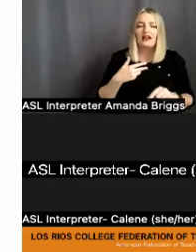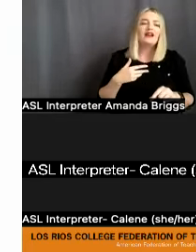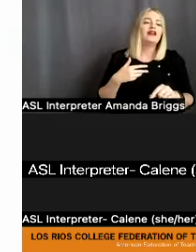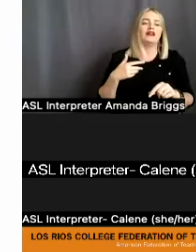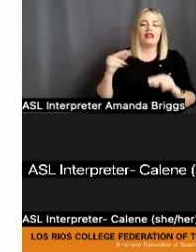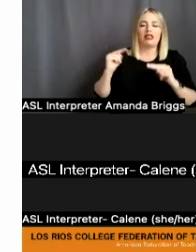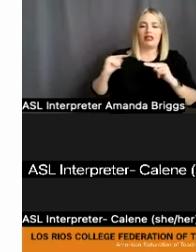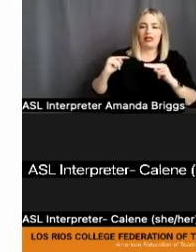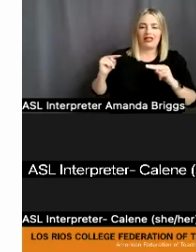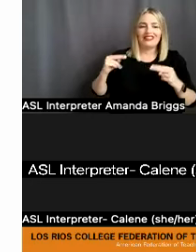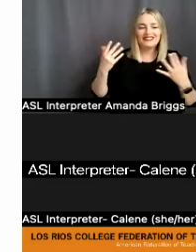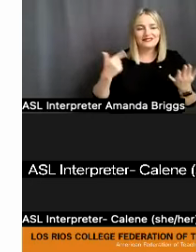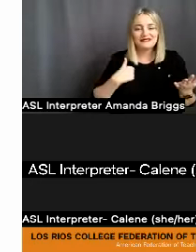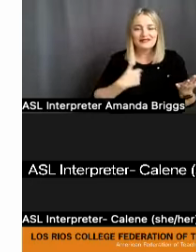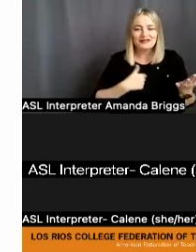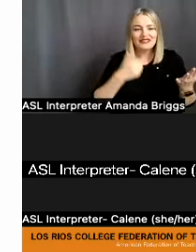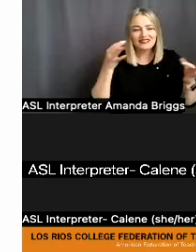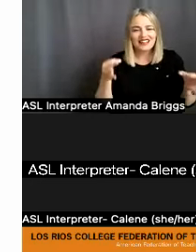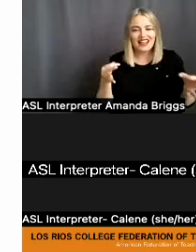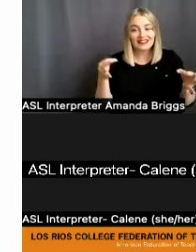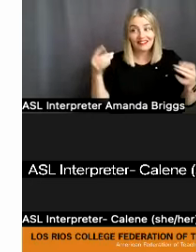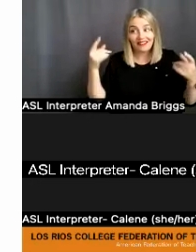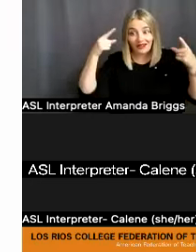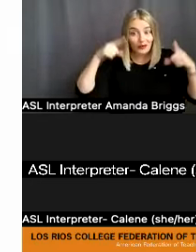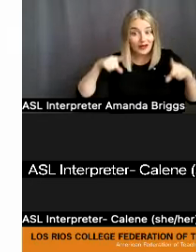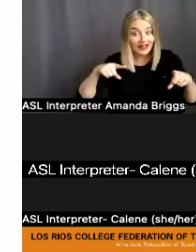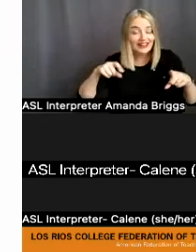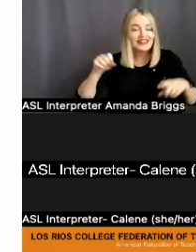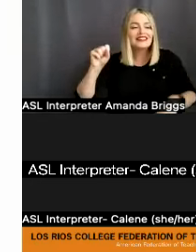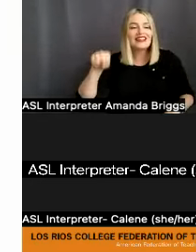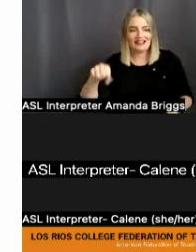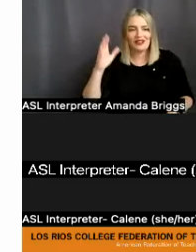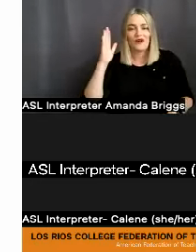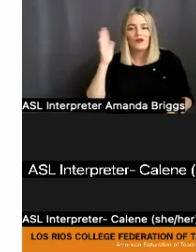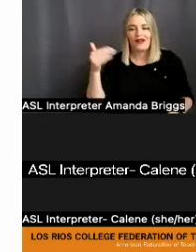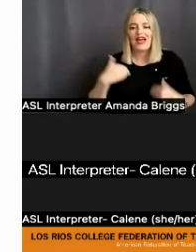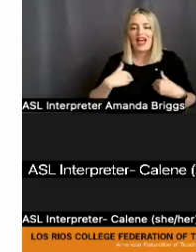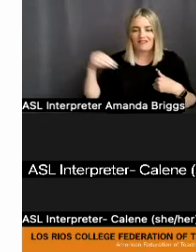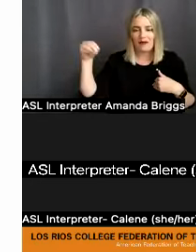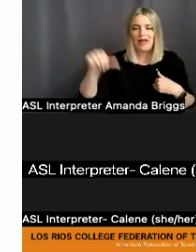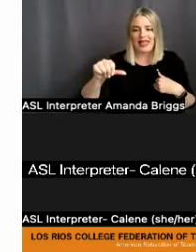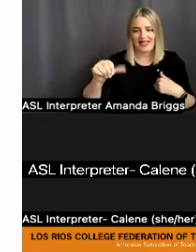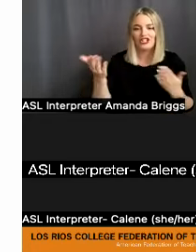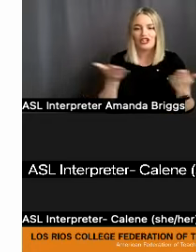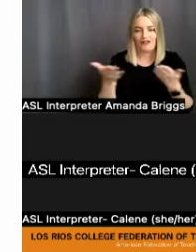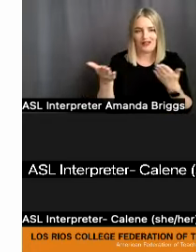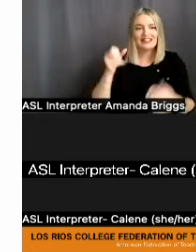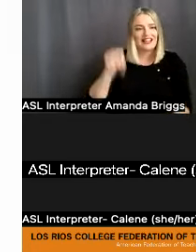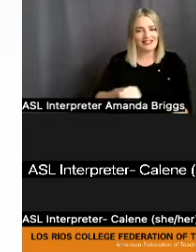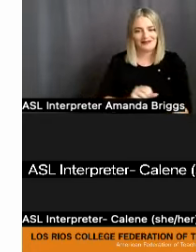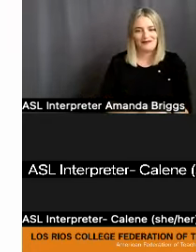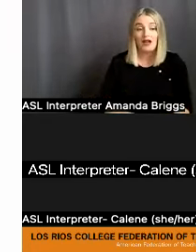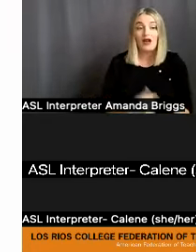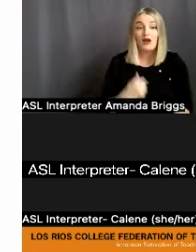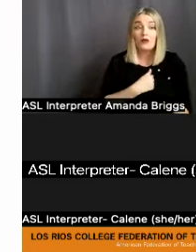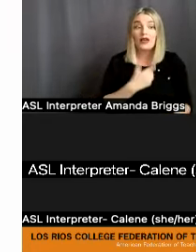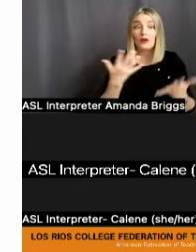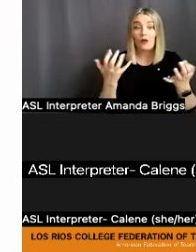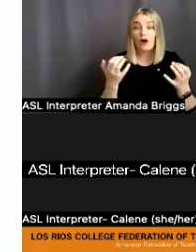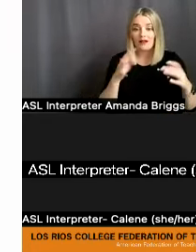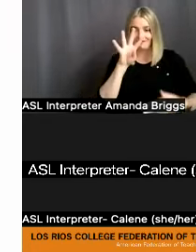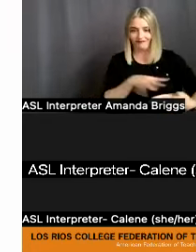that the part that we agreed on was that, yes, we will have paid service. Yes, we want it at a step in